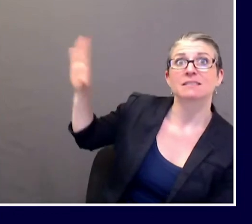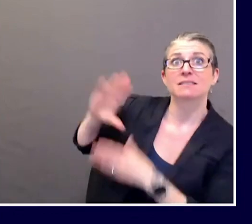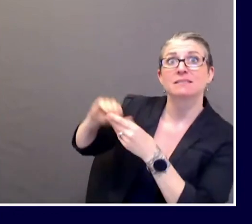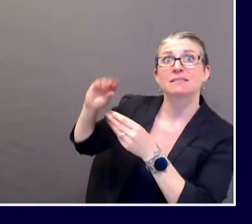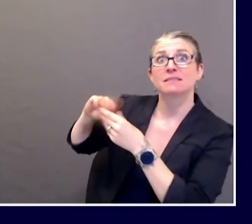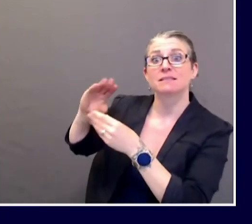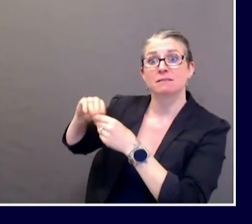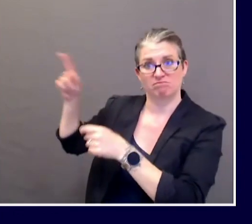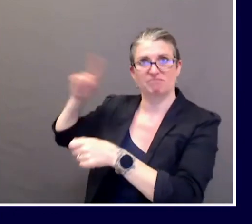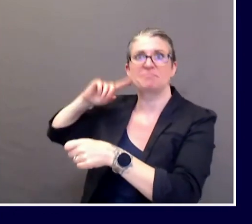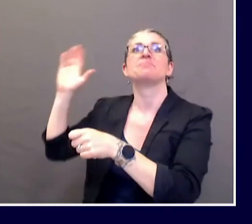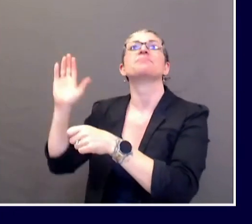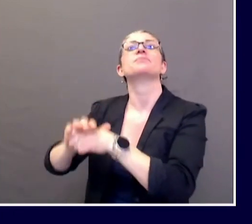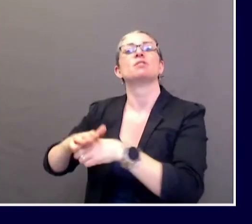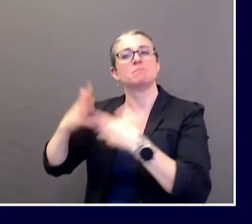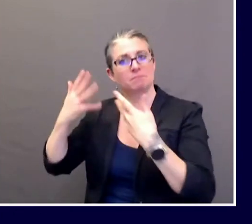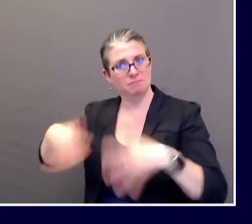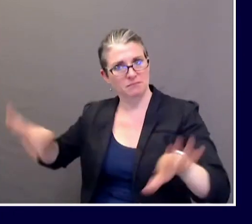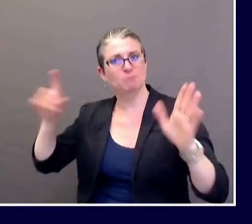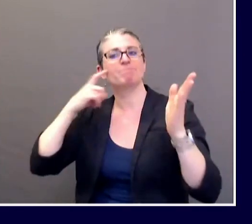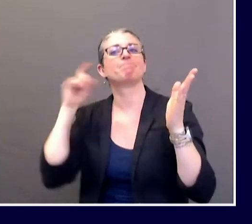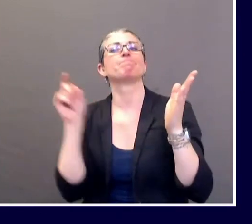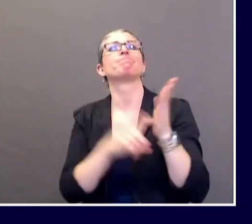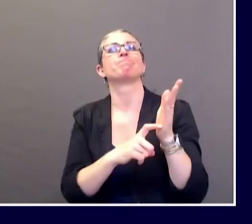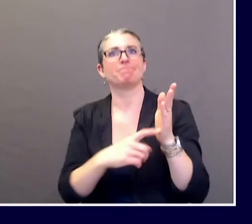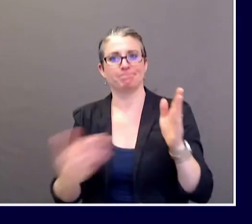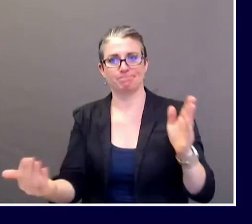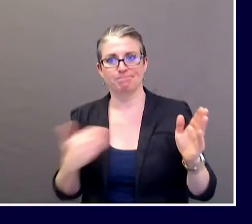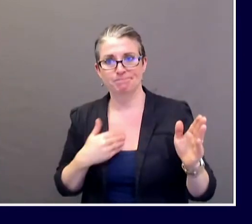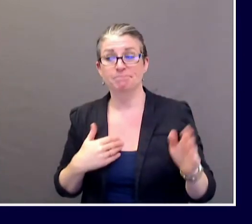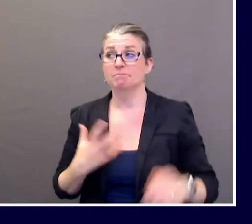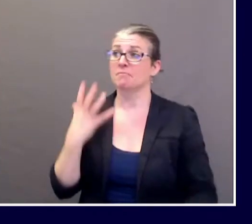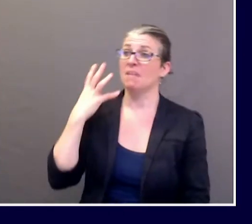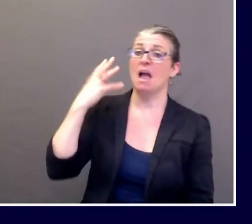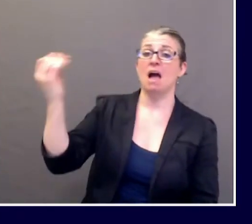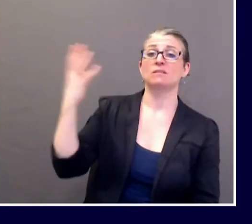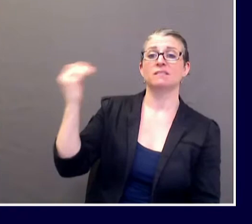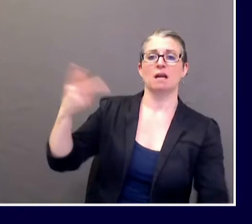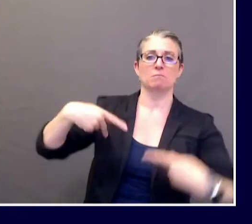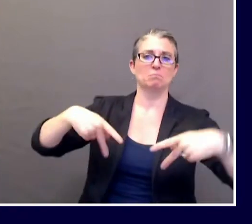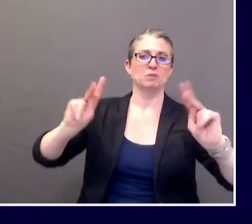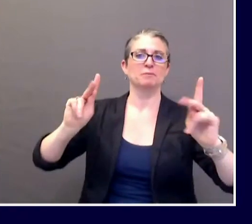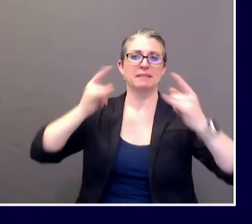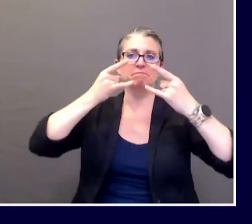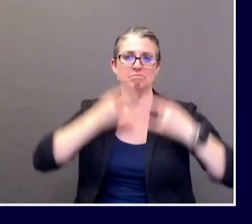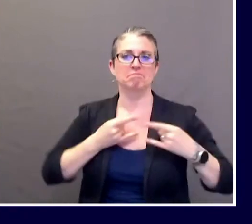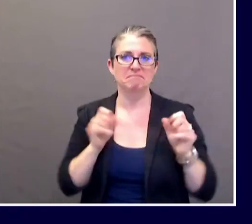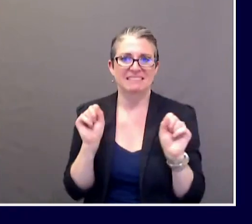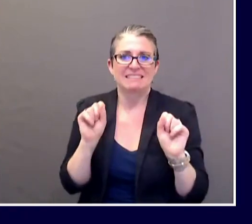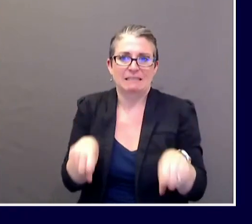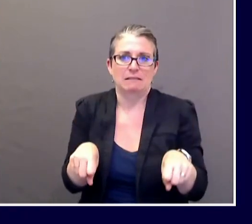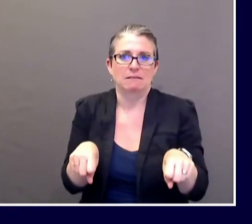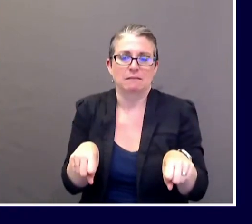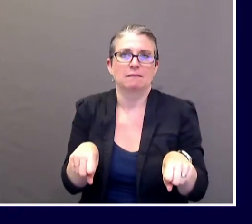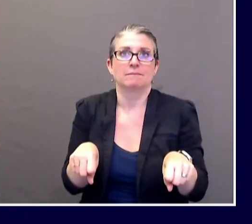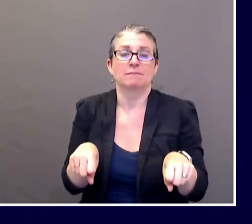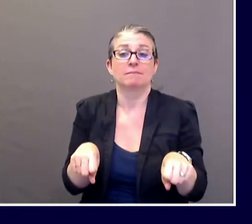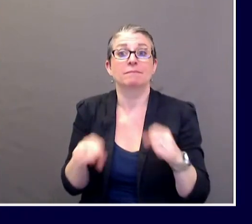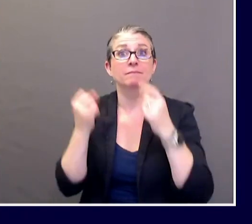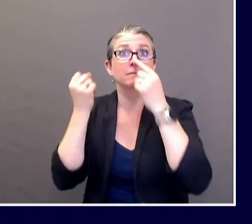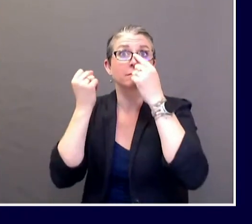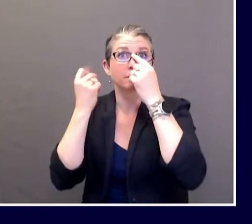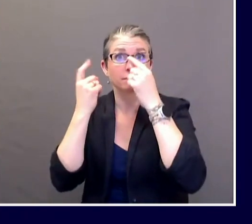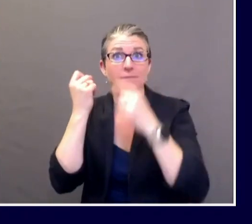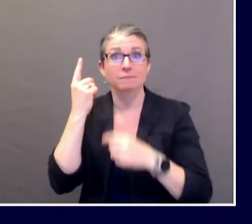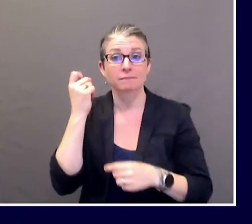less wearing of face masks outdoors when you're not near somebody. We still recommend it though. I just want to say that we always are trying to couple